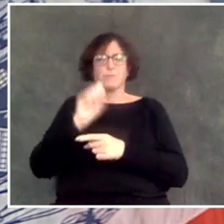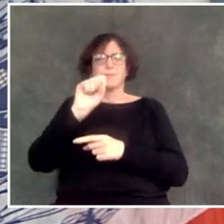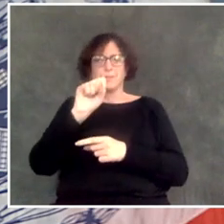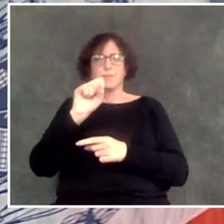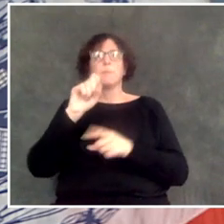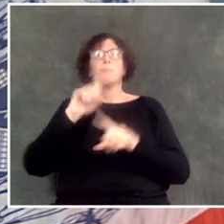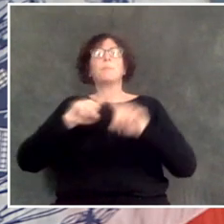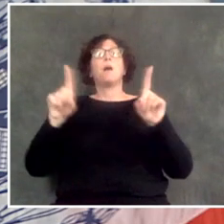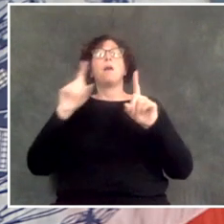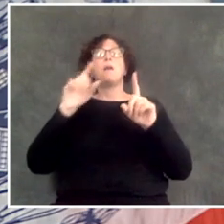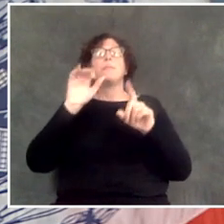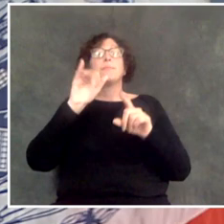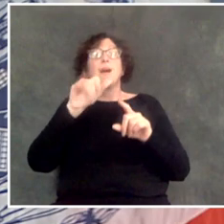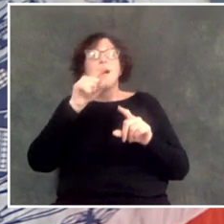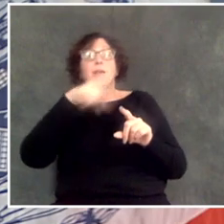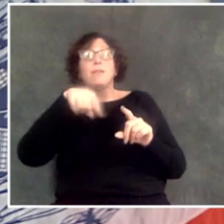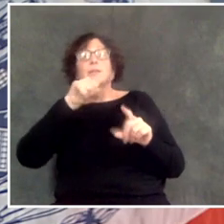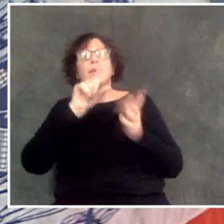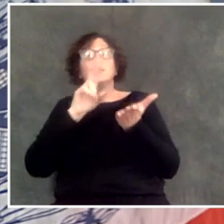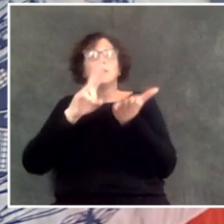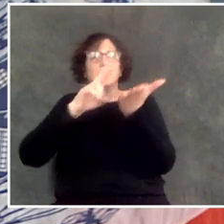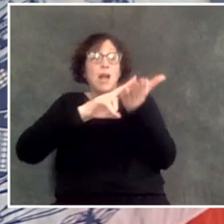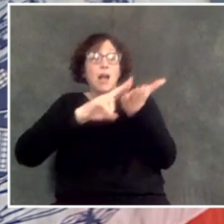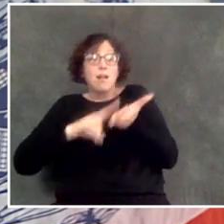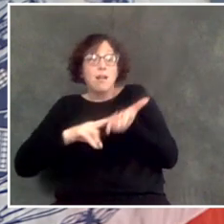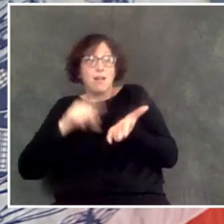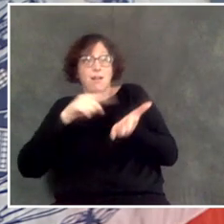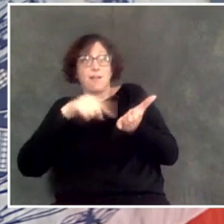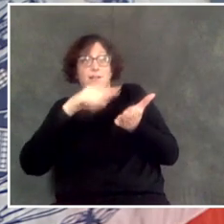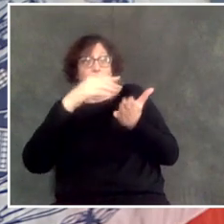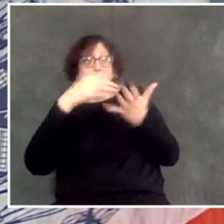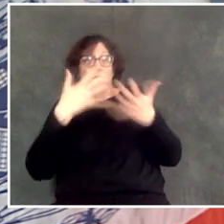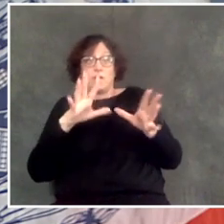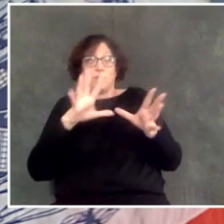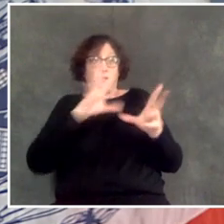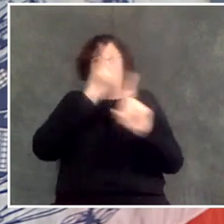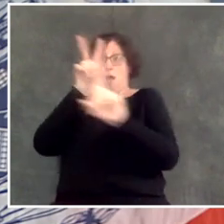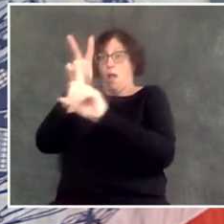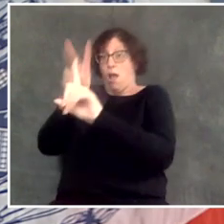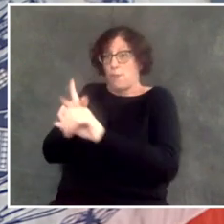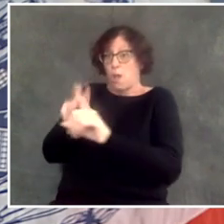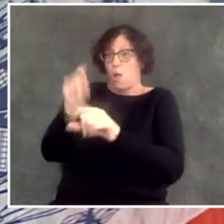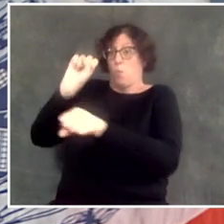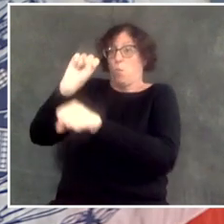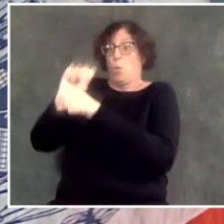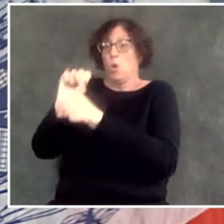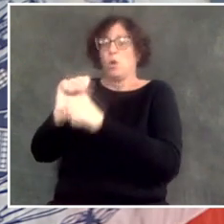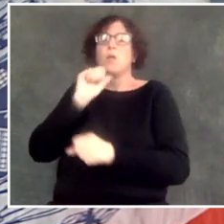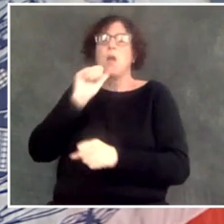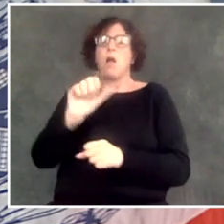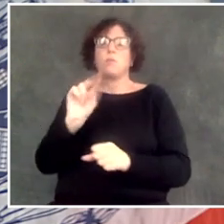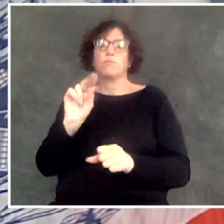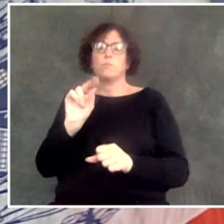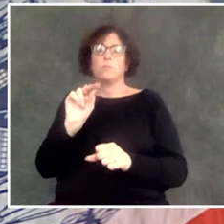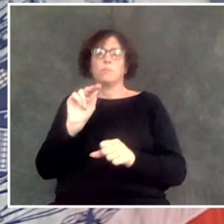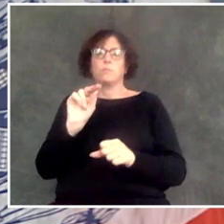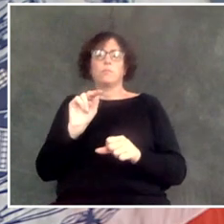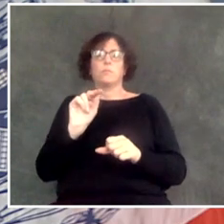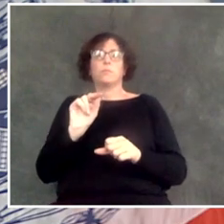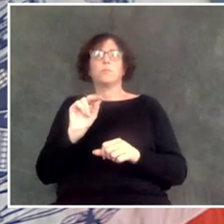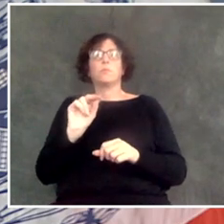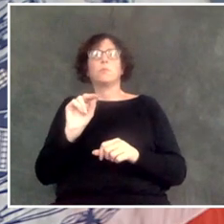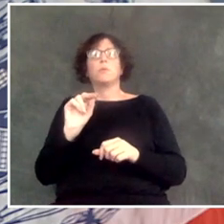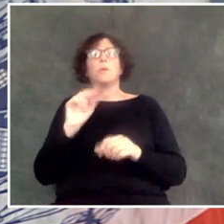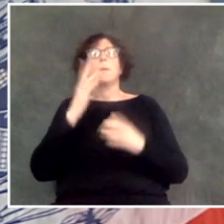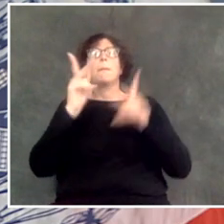actual placements in our hospitals where the need is greatest. Look, you're going to have people sign up who really, really want to